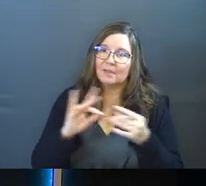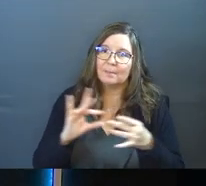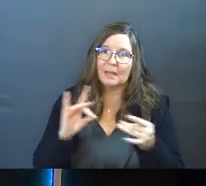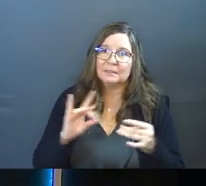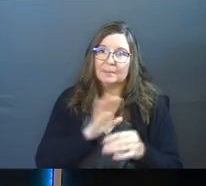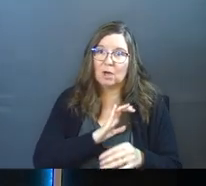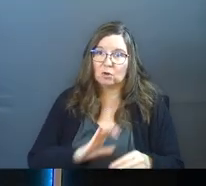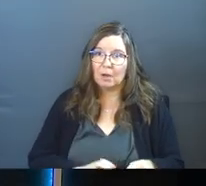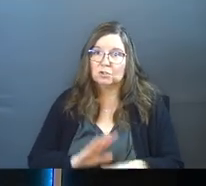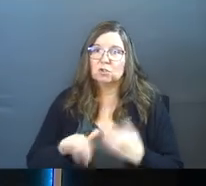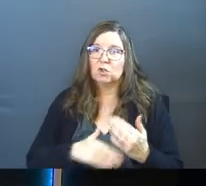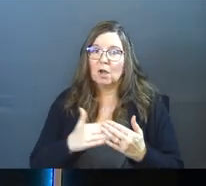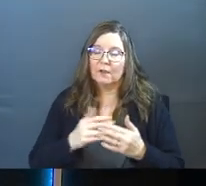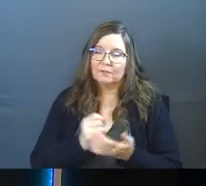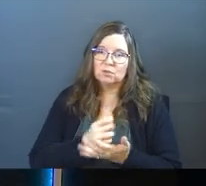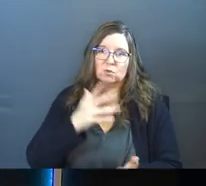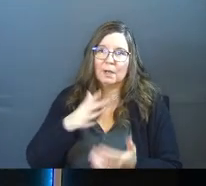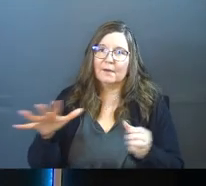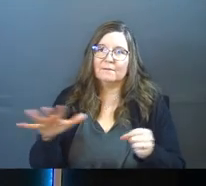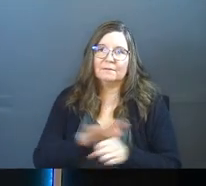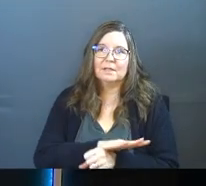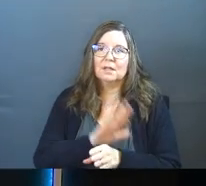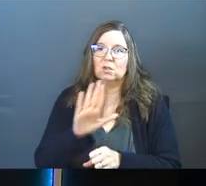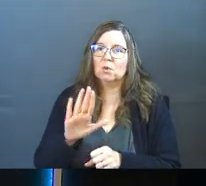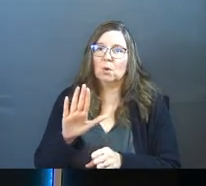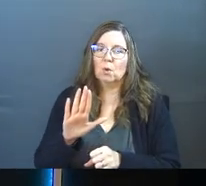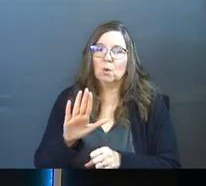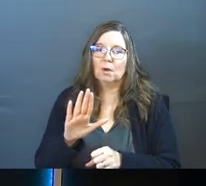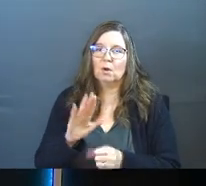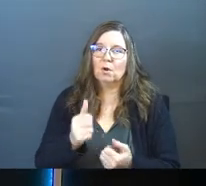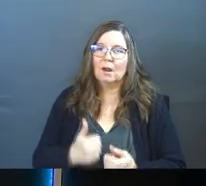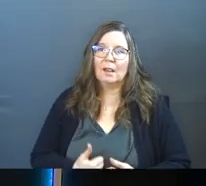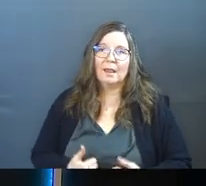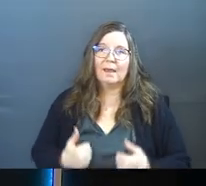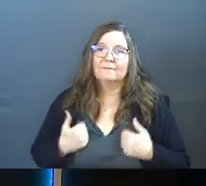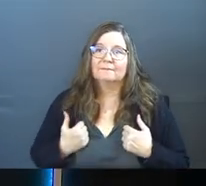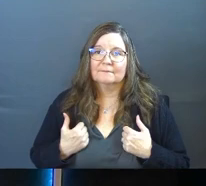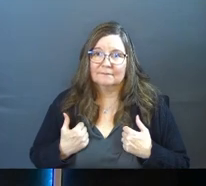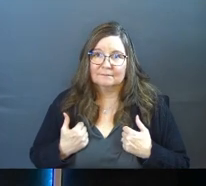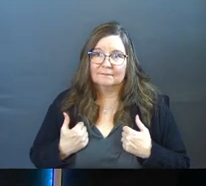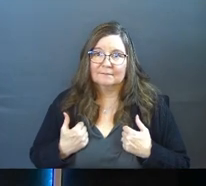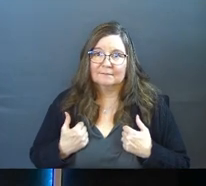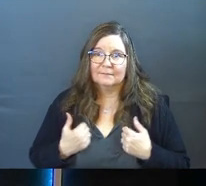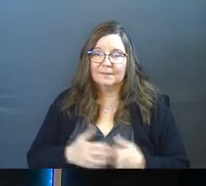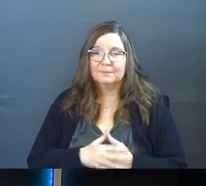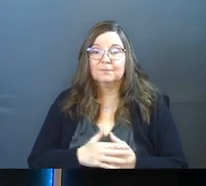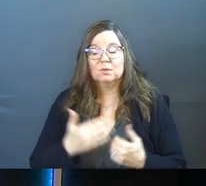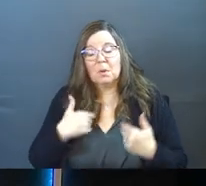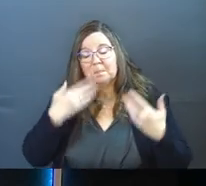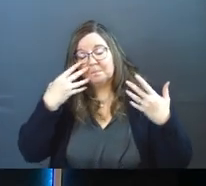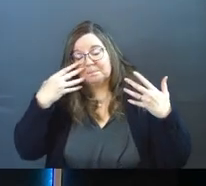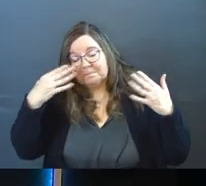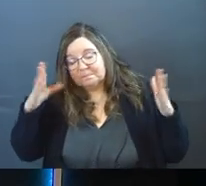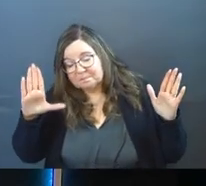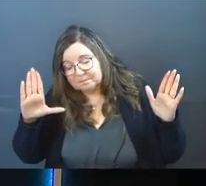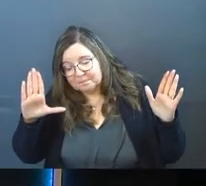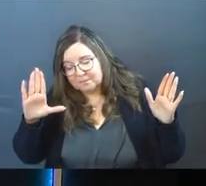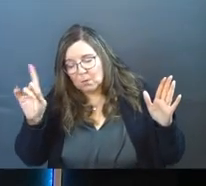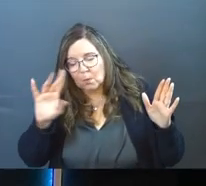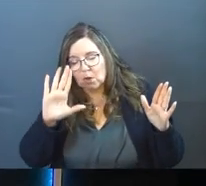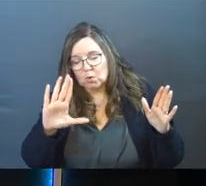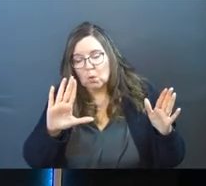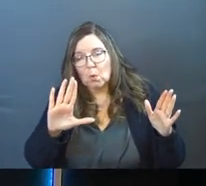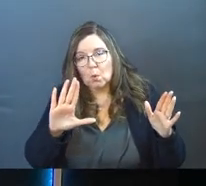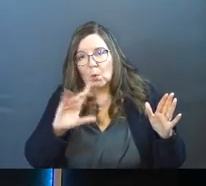message about Christ and all its richness fill your life. So I don't know where